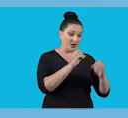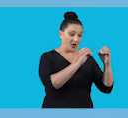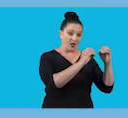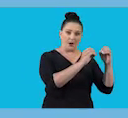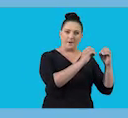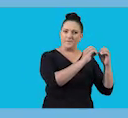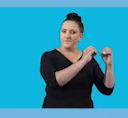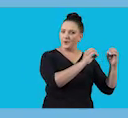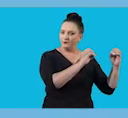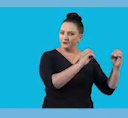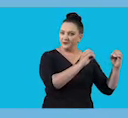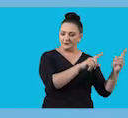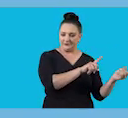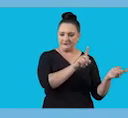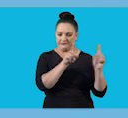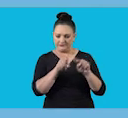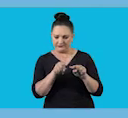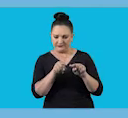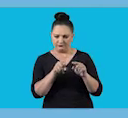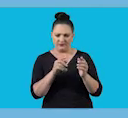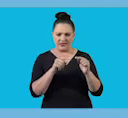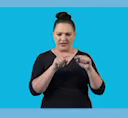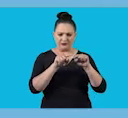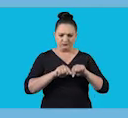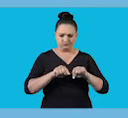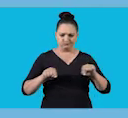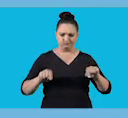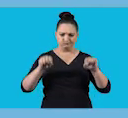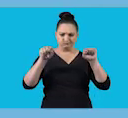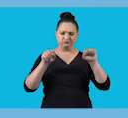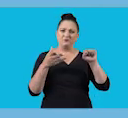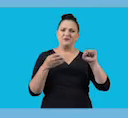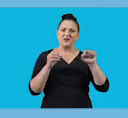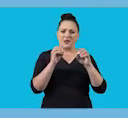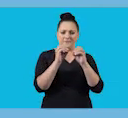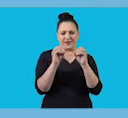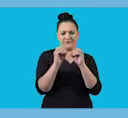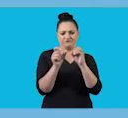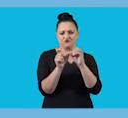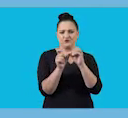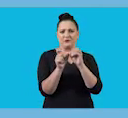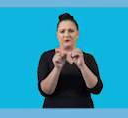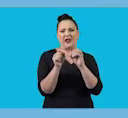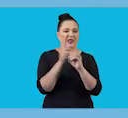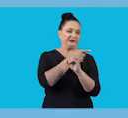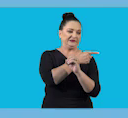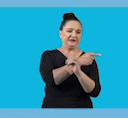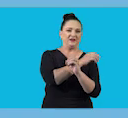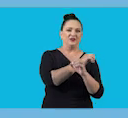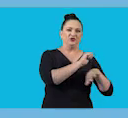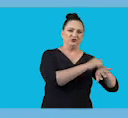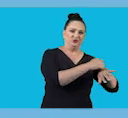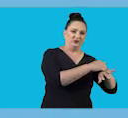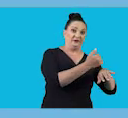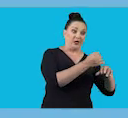that the particles of a liquid, they take up the shape of the container and the spaces between them is slightly bigger than